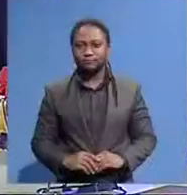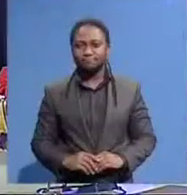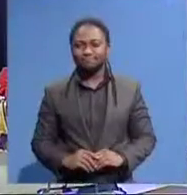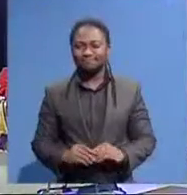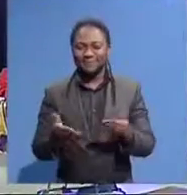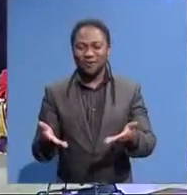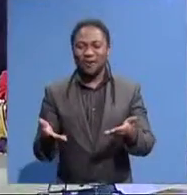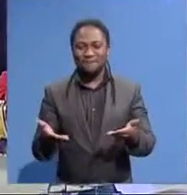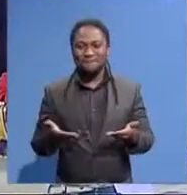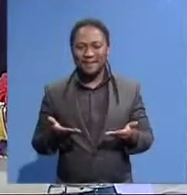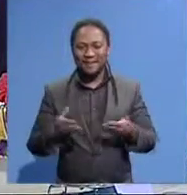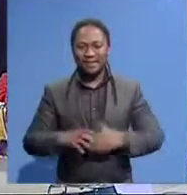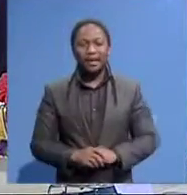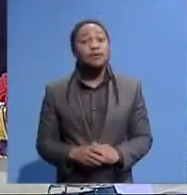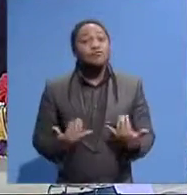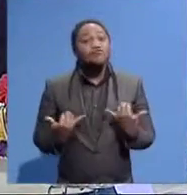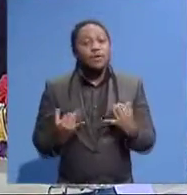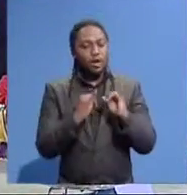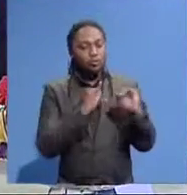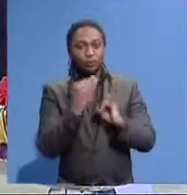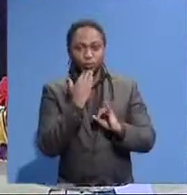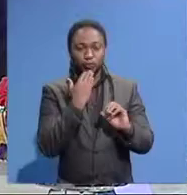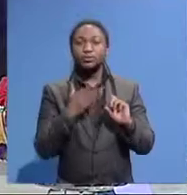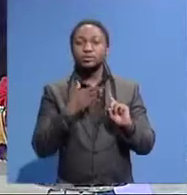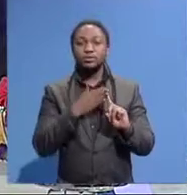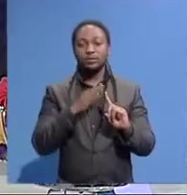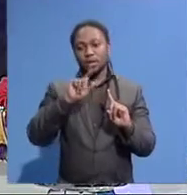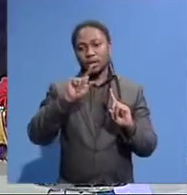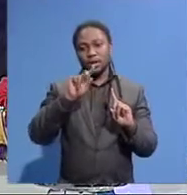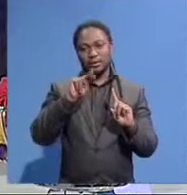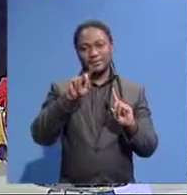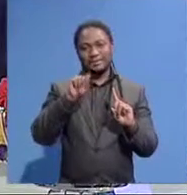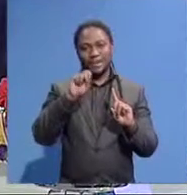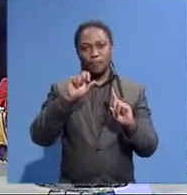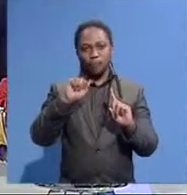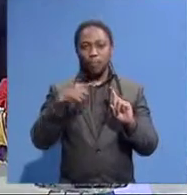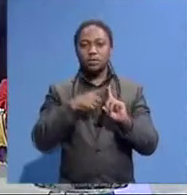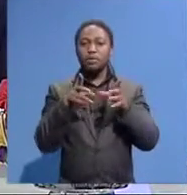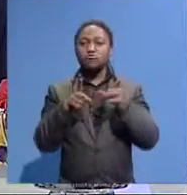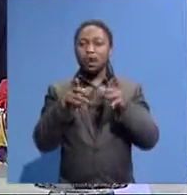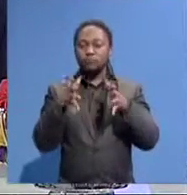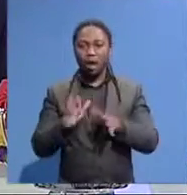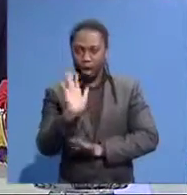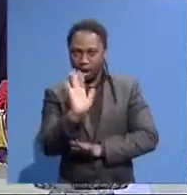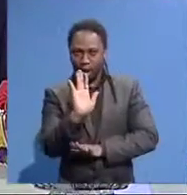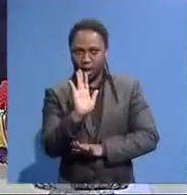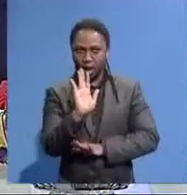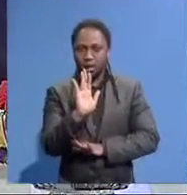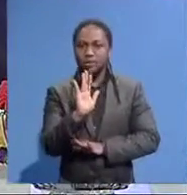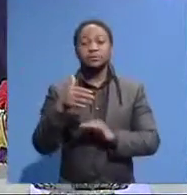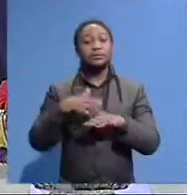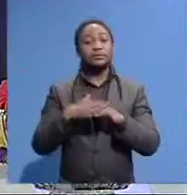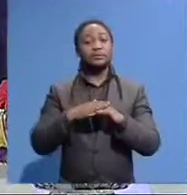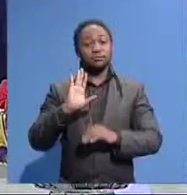Welcome back. Well, joining me in the studio now is Tsuana Nhlapo, who is the Chief Director. In fact, she is not the Chief Director. She's an executive